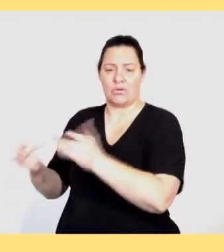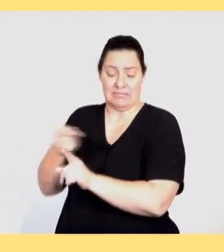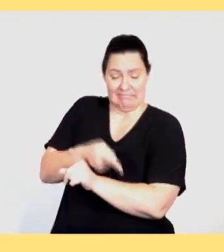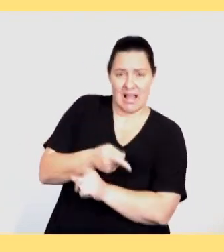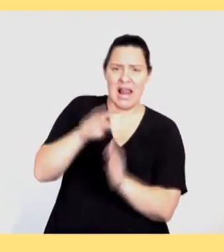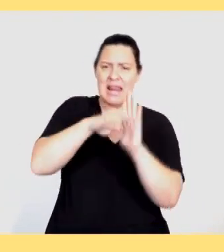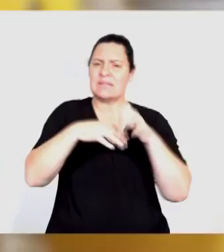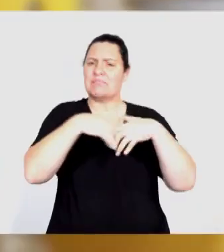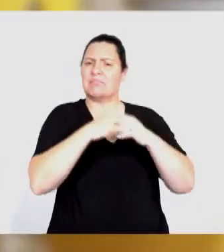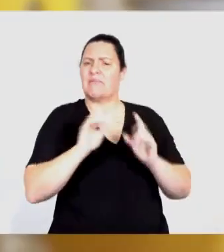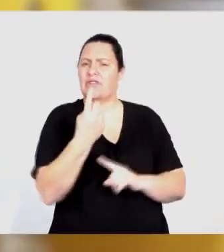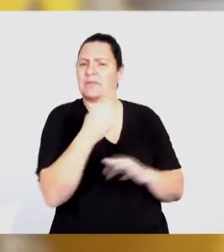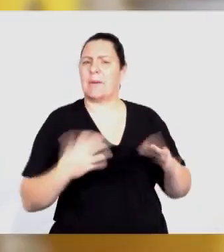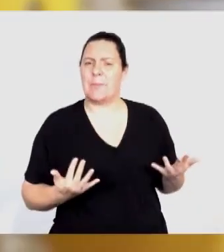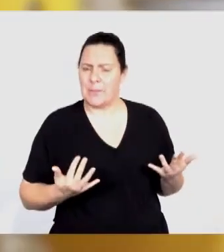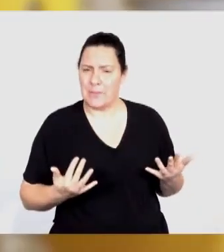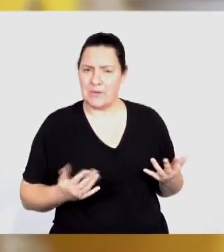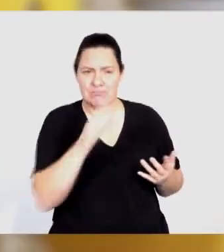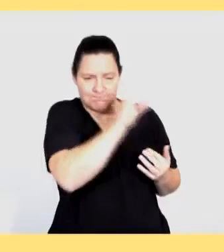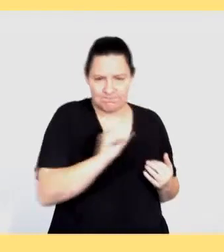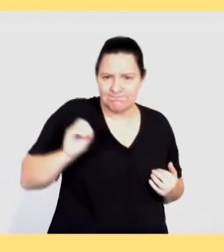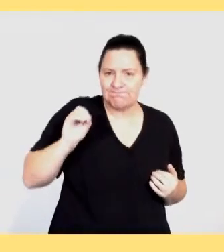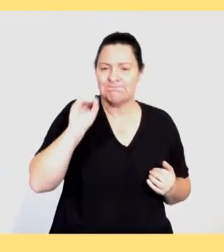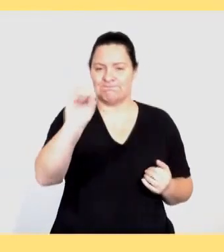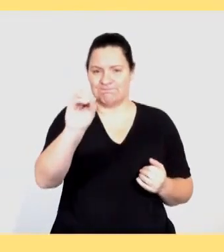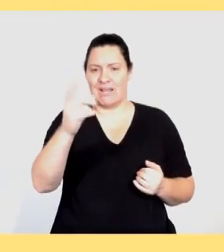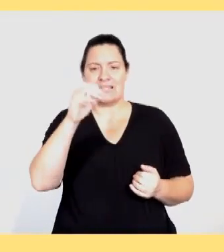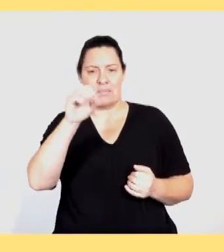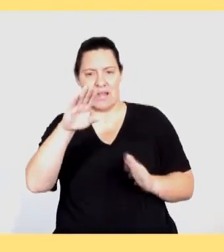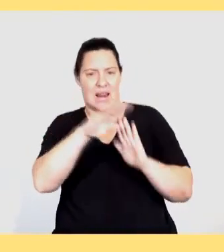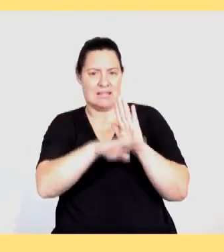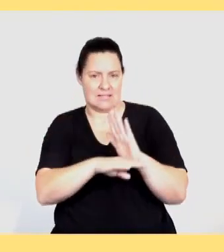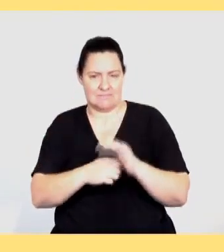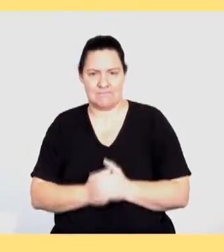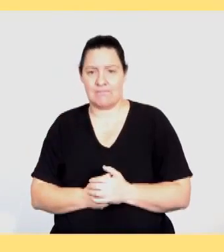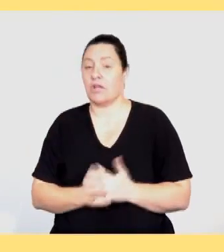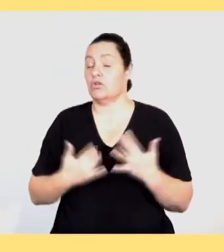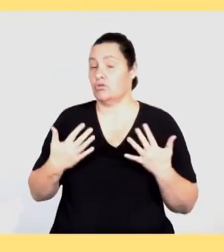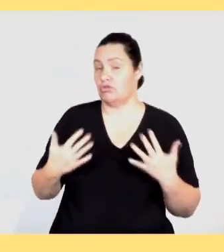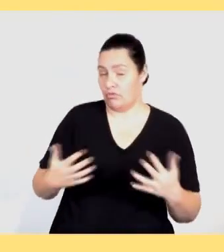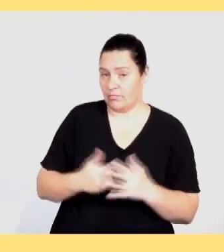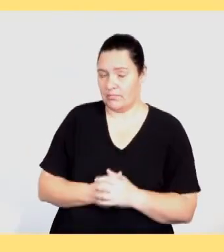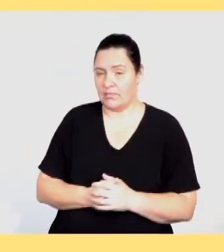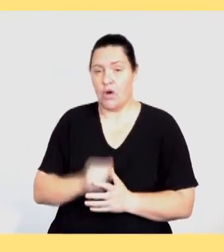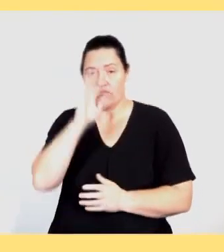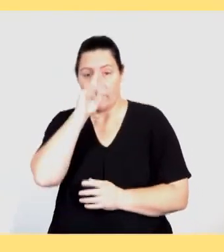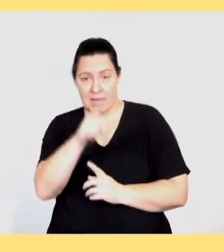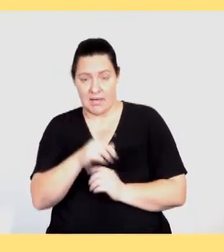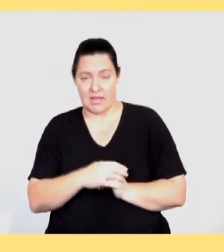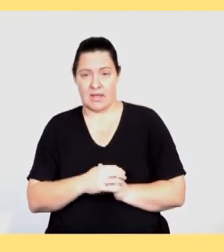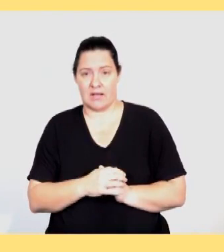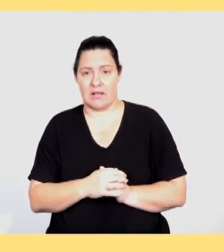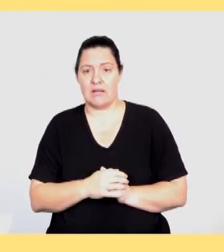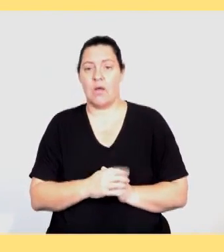accounting equation with you? How would these amounts appear on a debtor's list? Okay, so